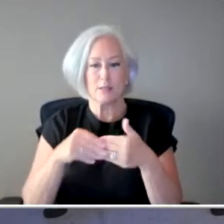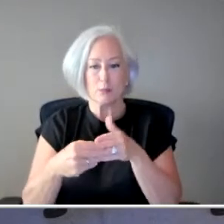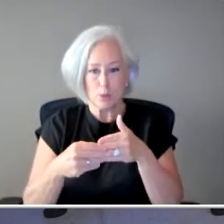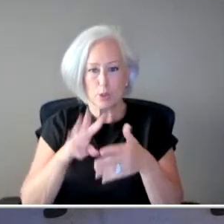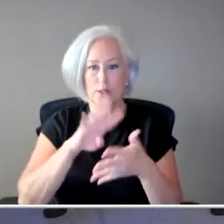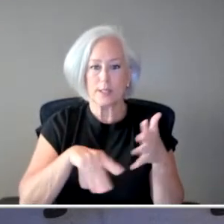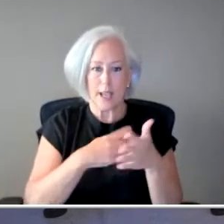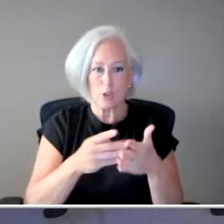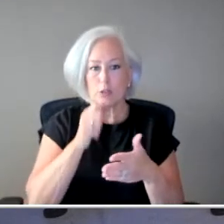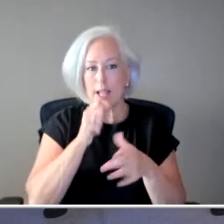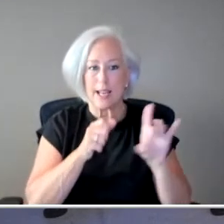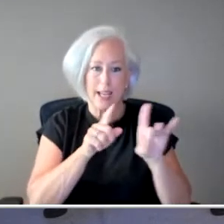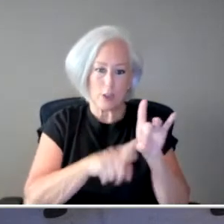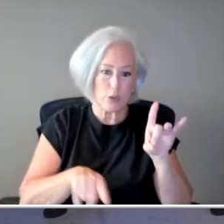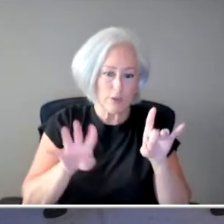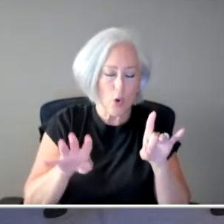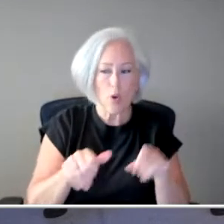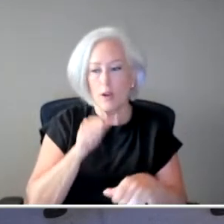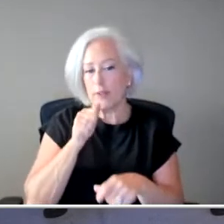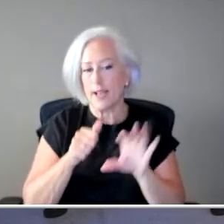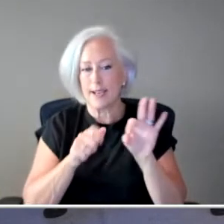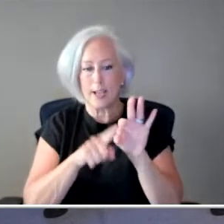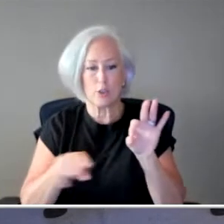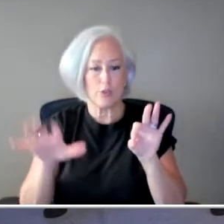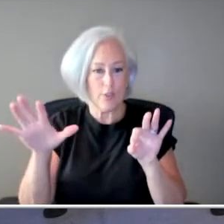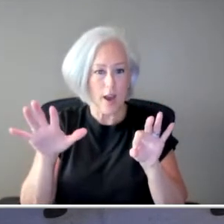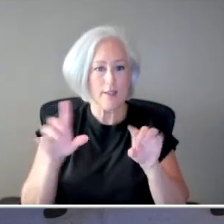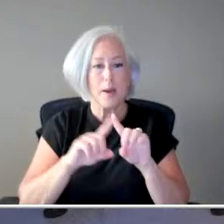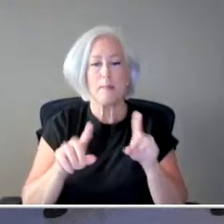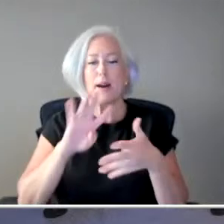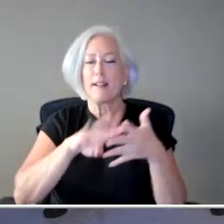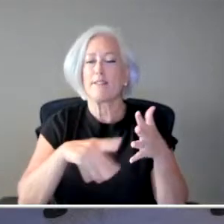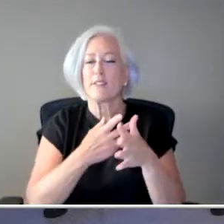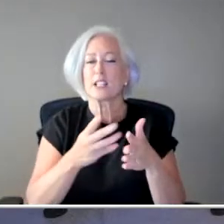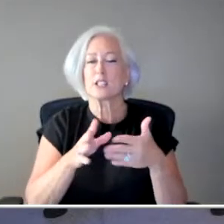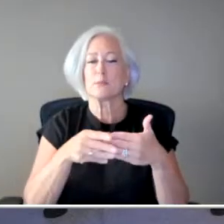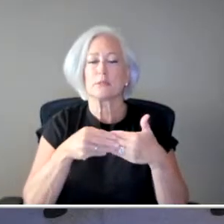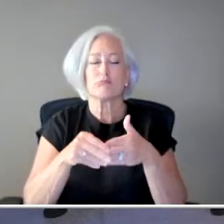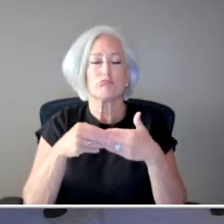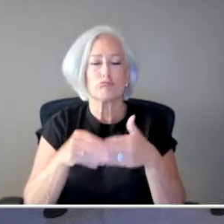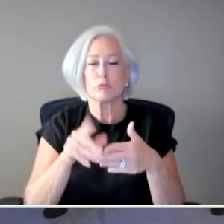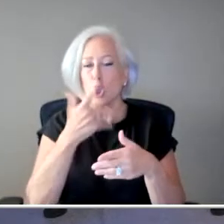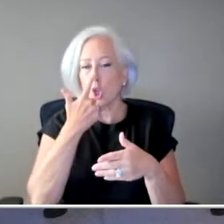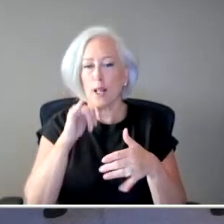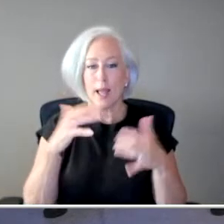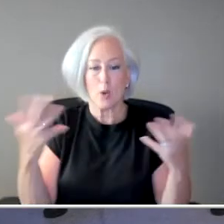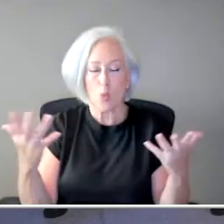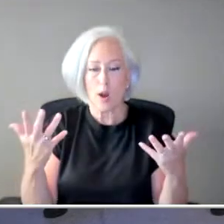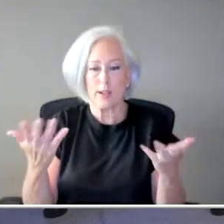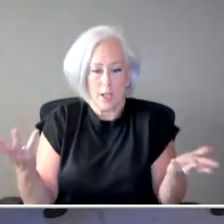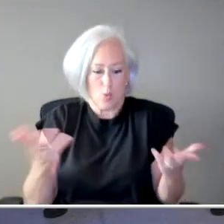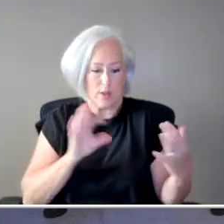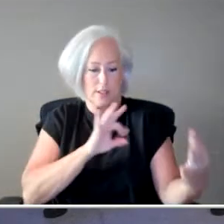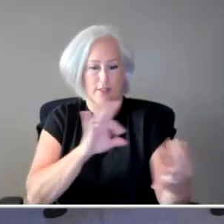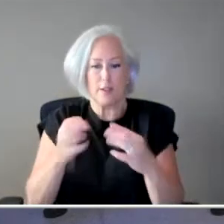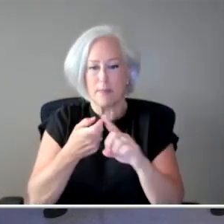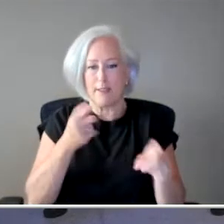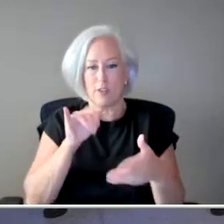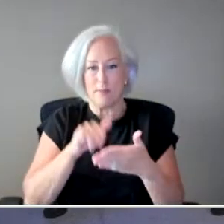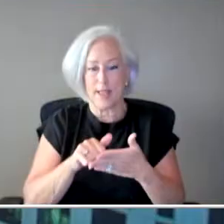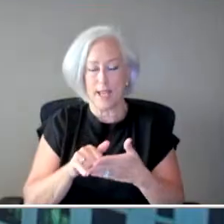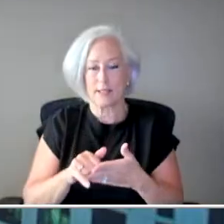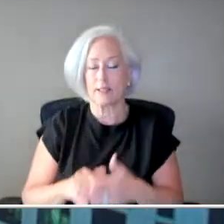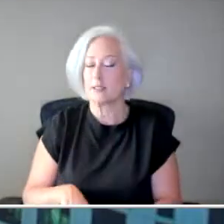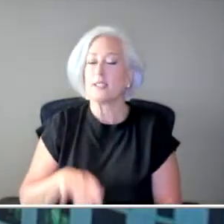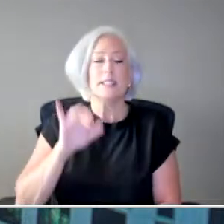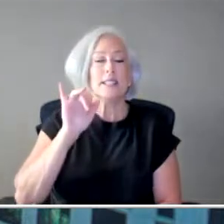9 to 5s, but what does a flexible schedule look like? What's the feedback been? That was driven entirely when